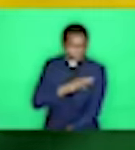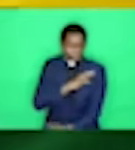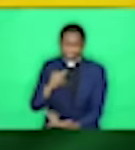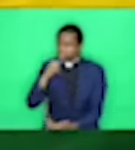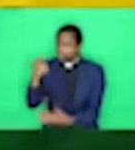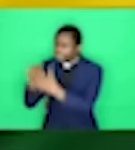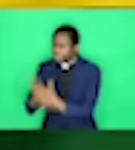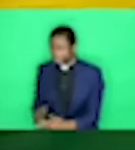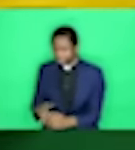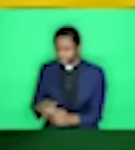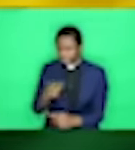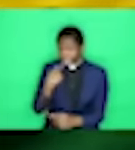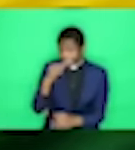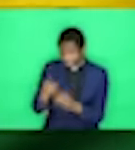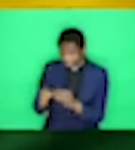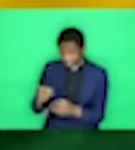Even